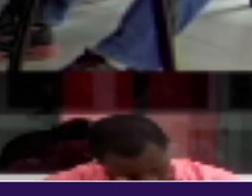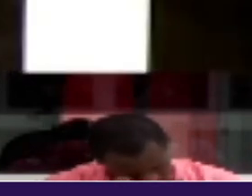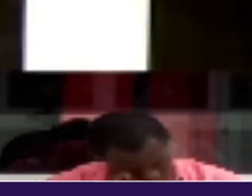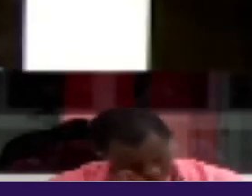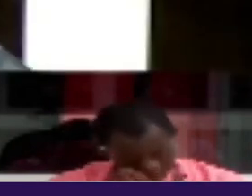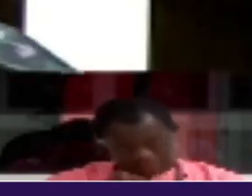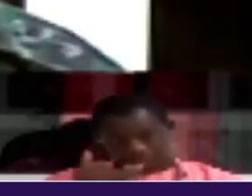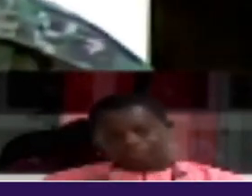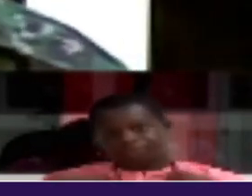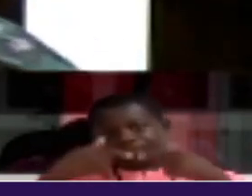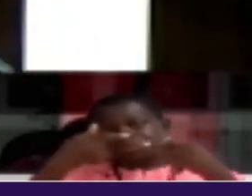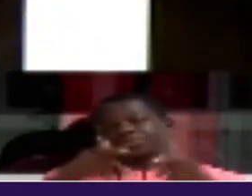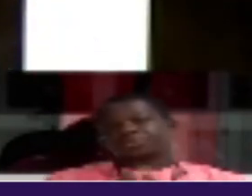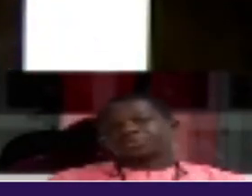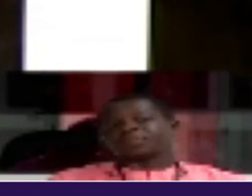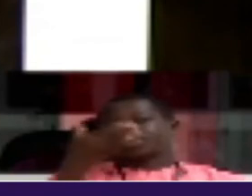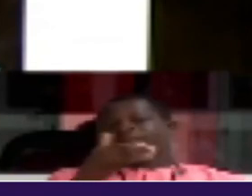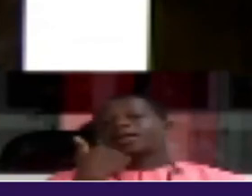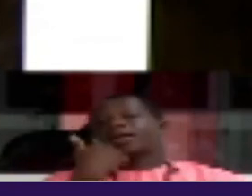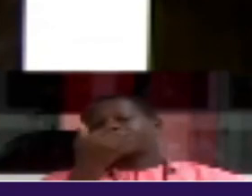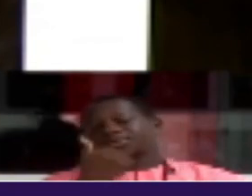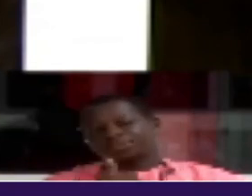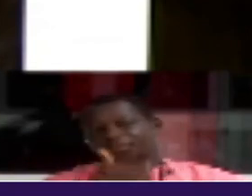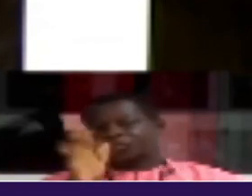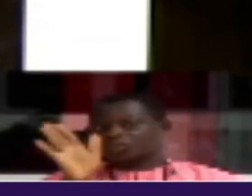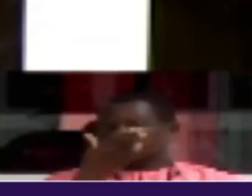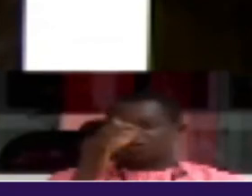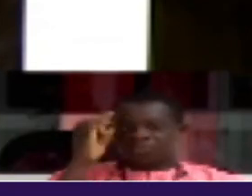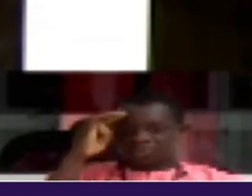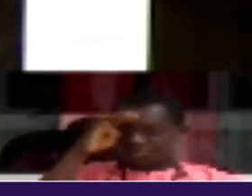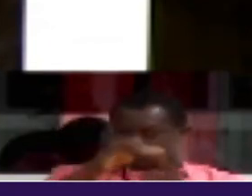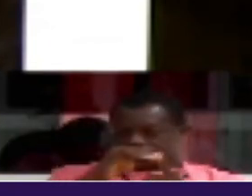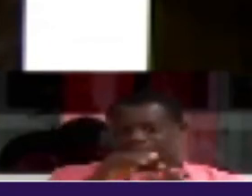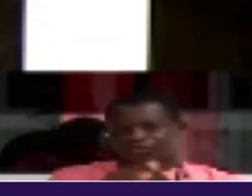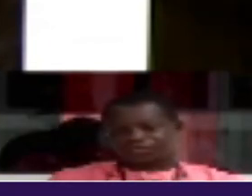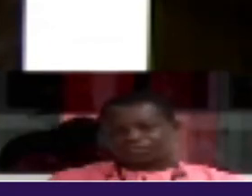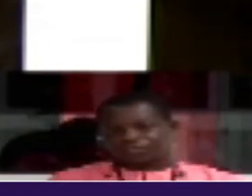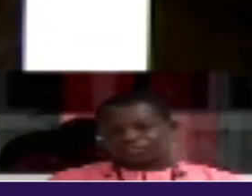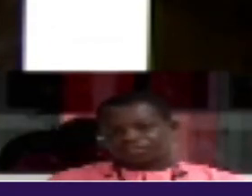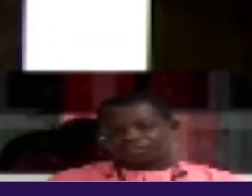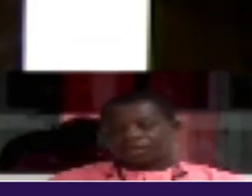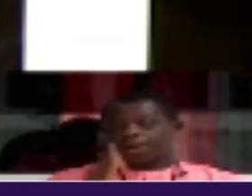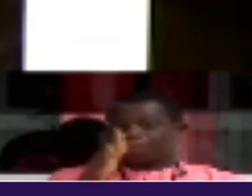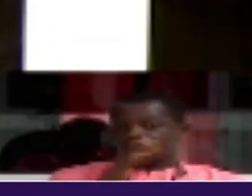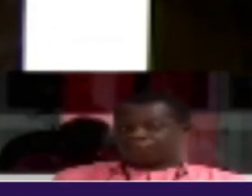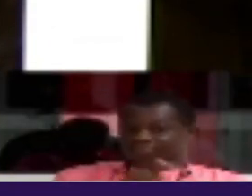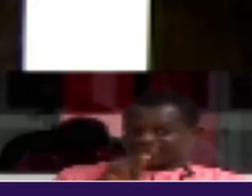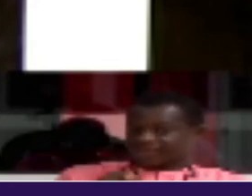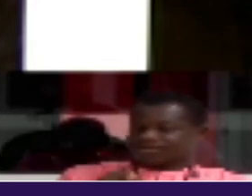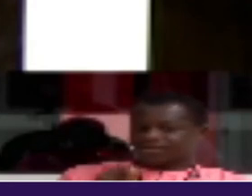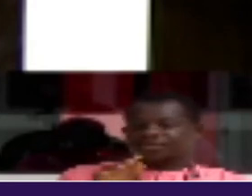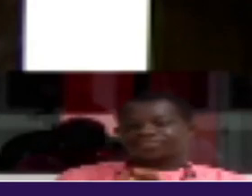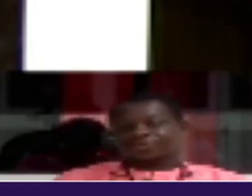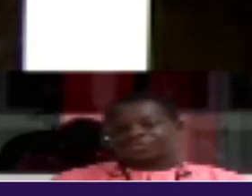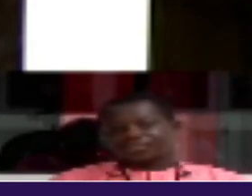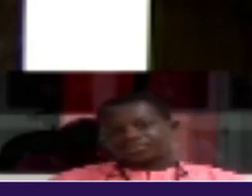Yes, go ahead. Yeah, also he asked me that they are going for a mission. But before that,